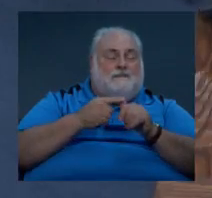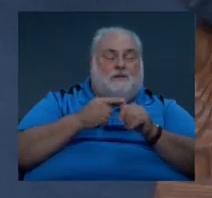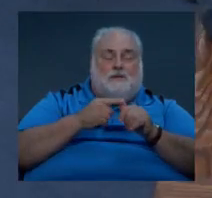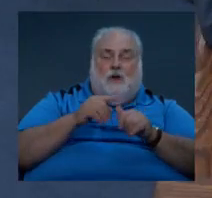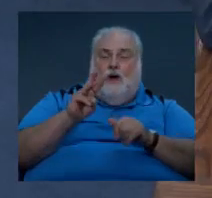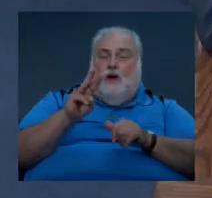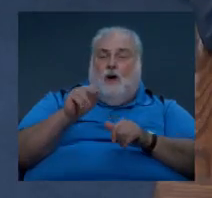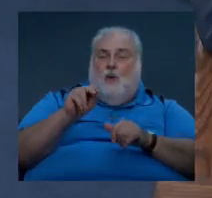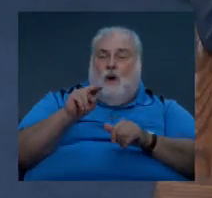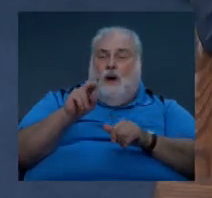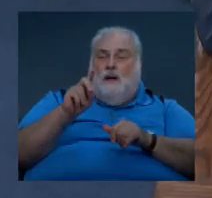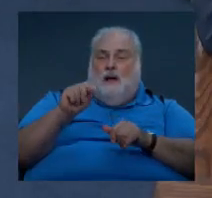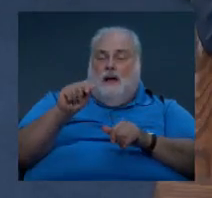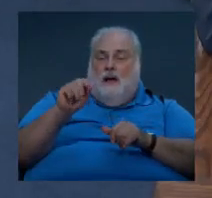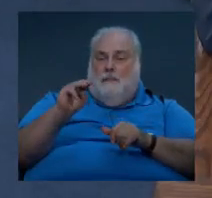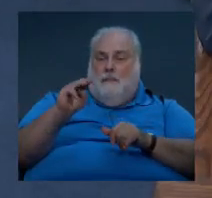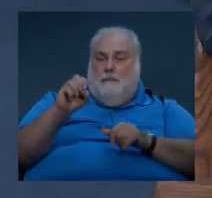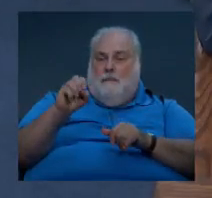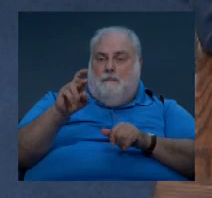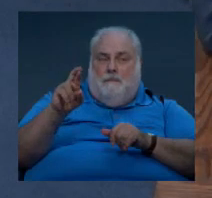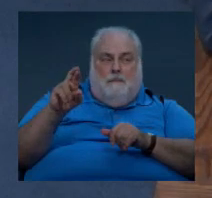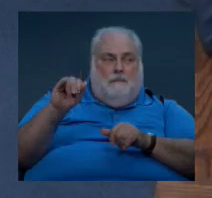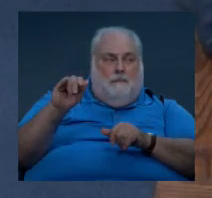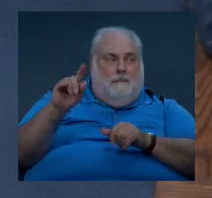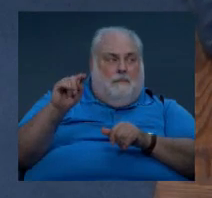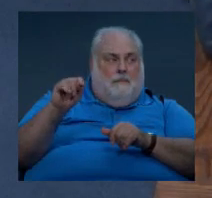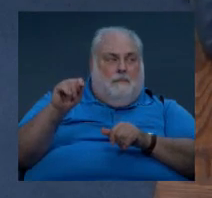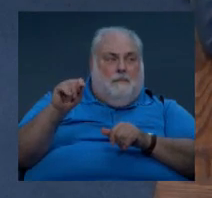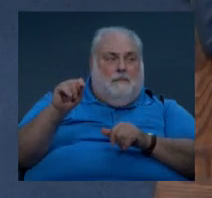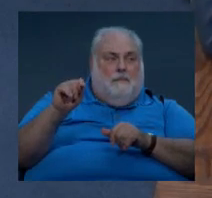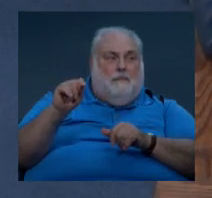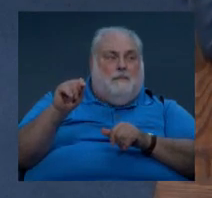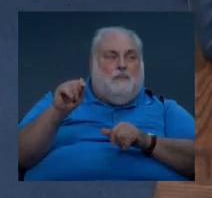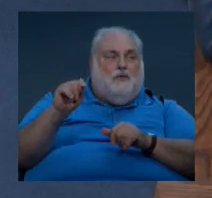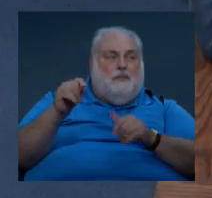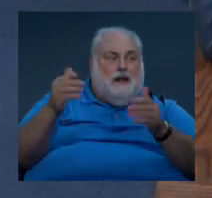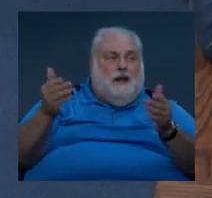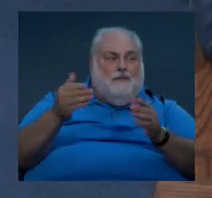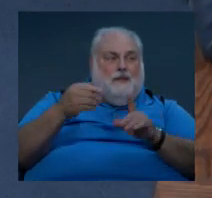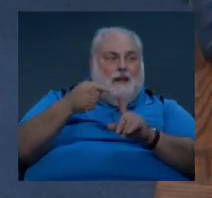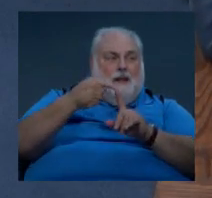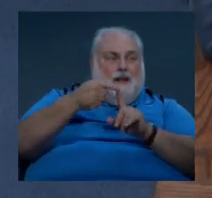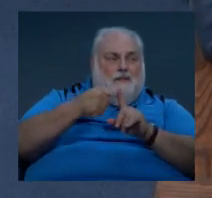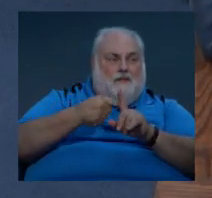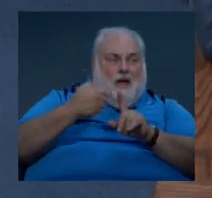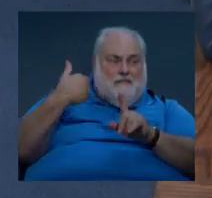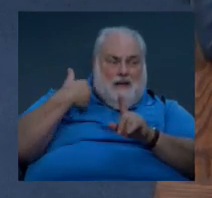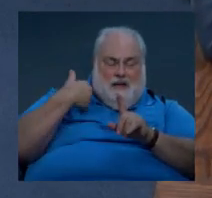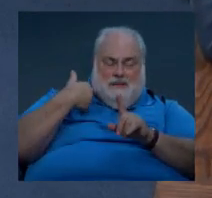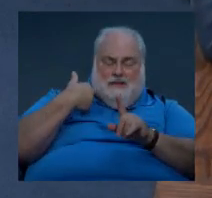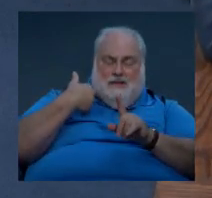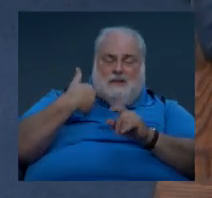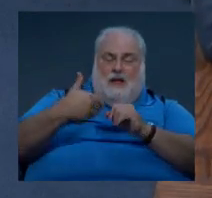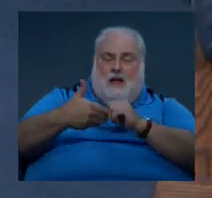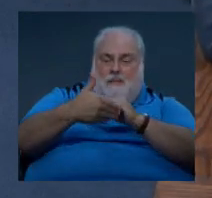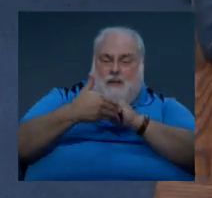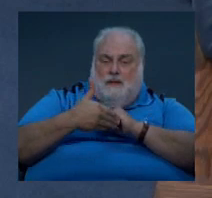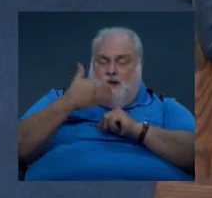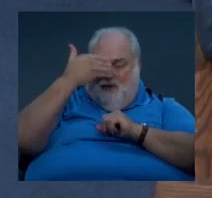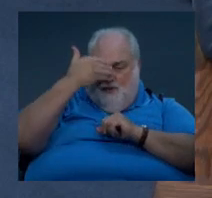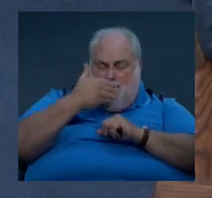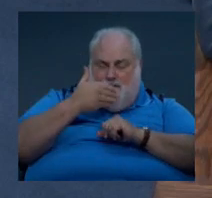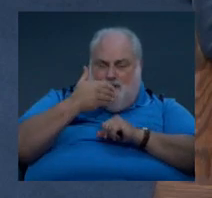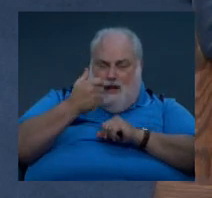Wanda Merritt, you have in these last 5 months have been very instrumental in helping us have a great understanding about what the Housing and Urban Development